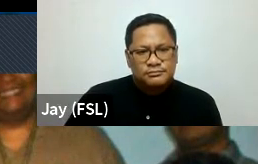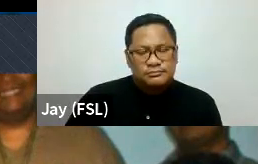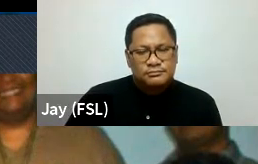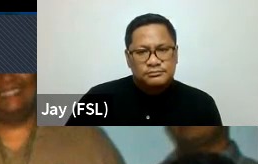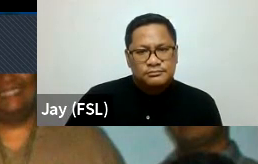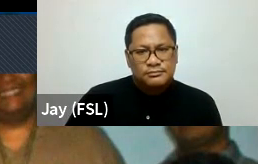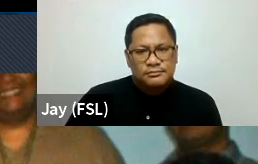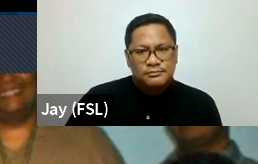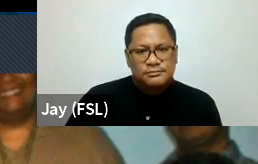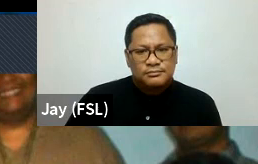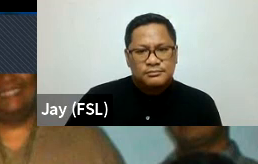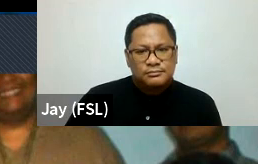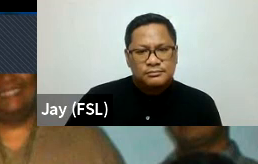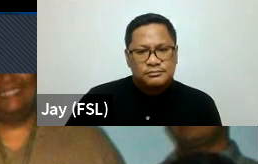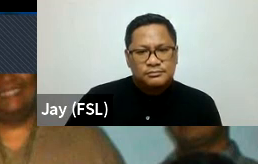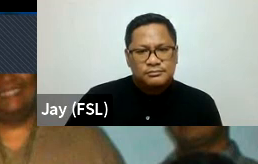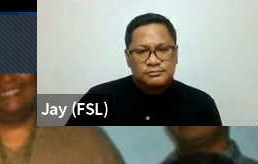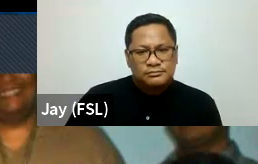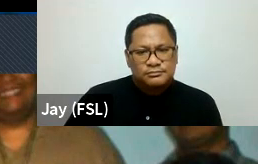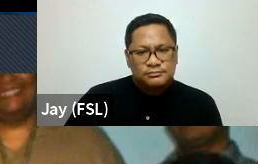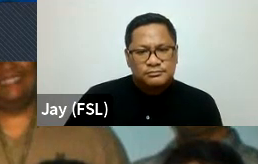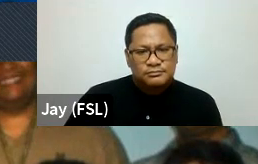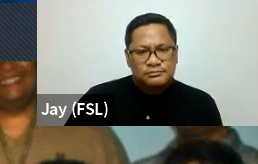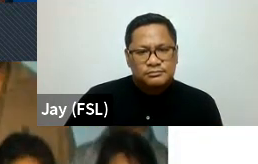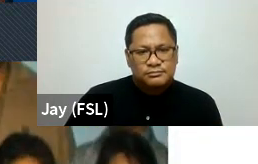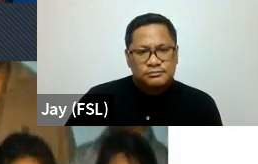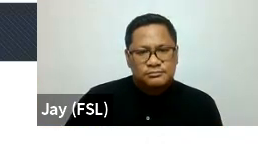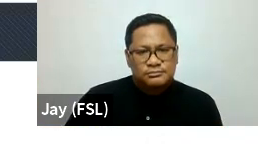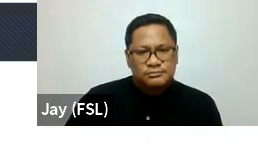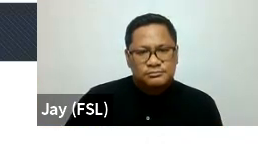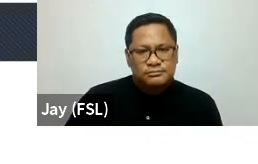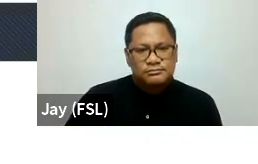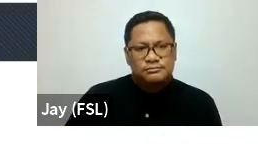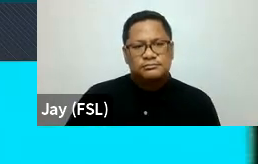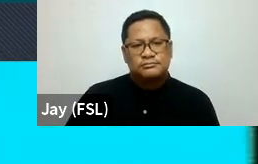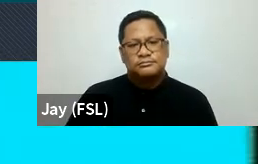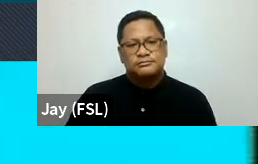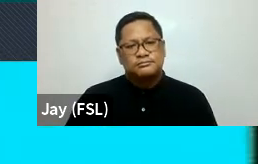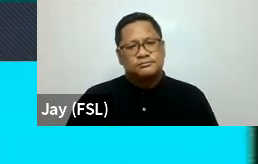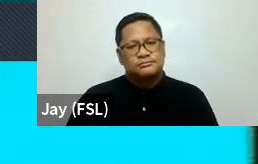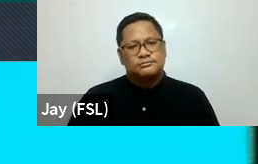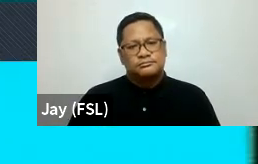Okay. I mag-move to the next page. Ayan. Okay.